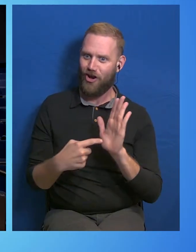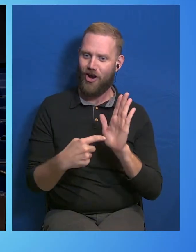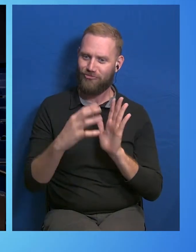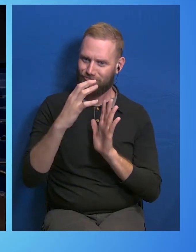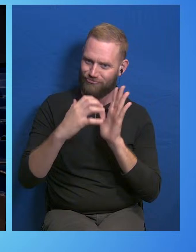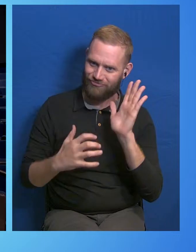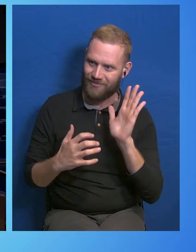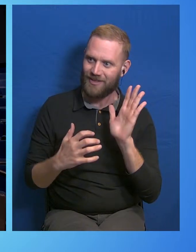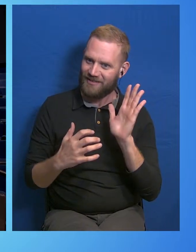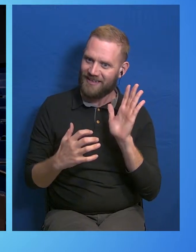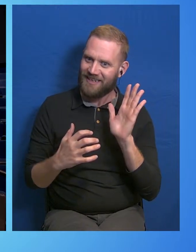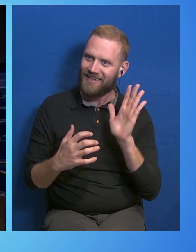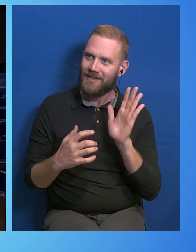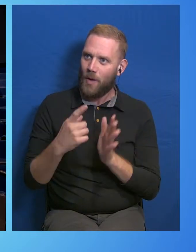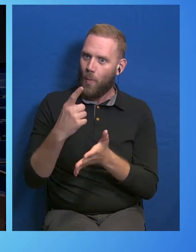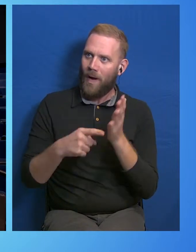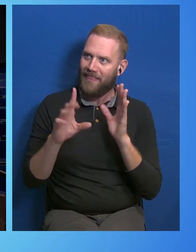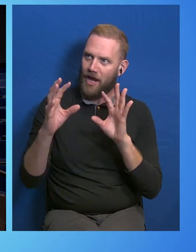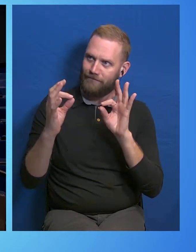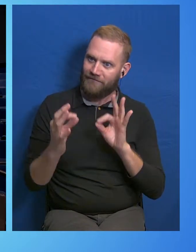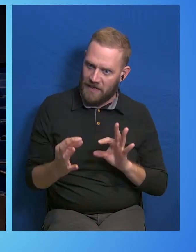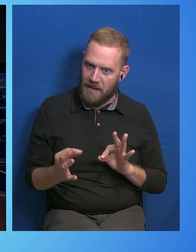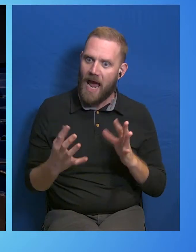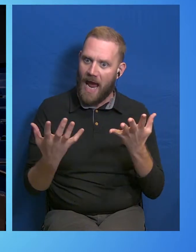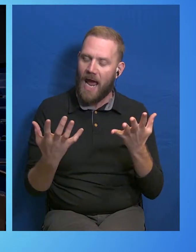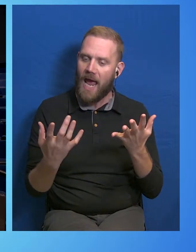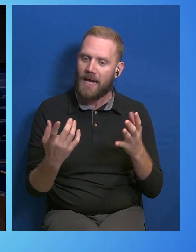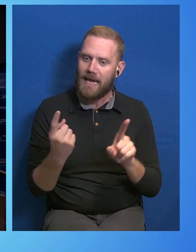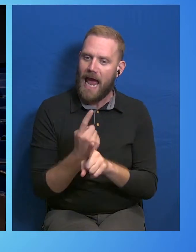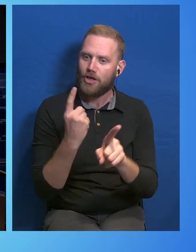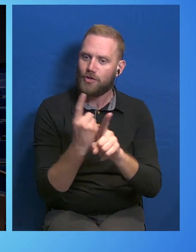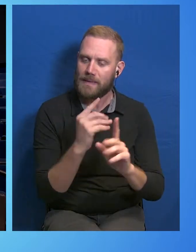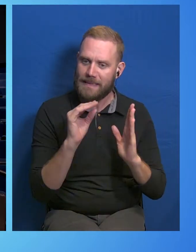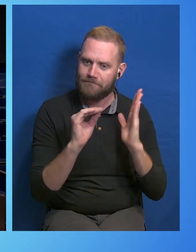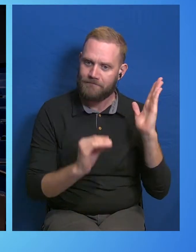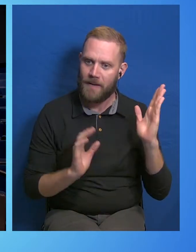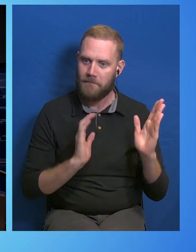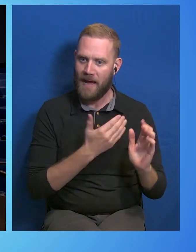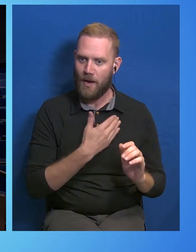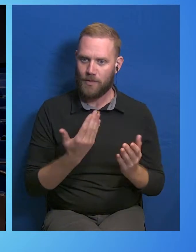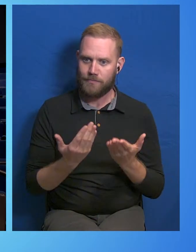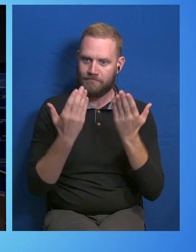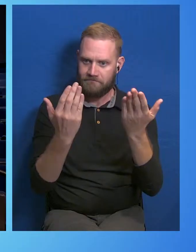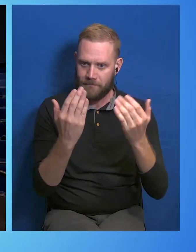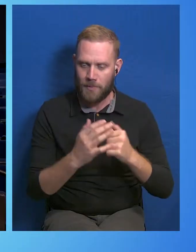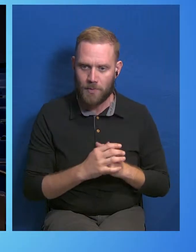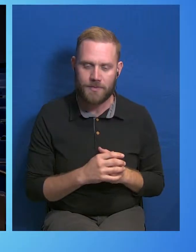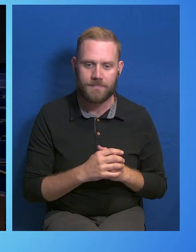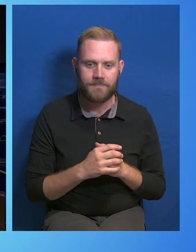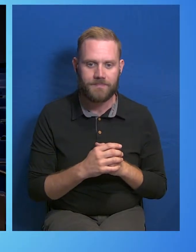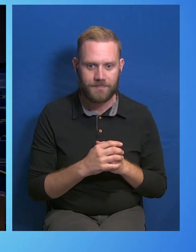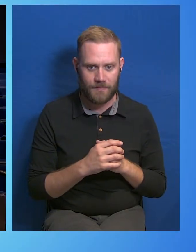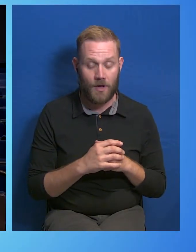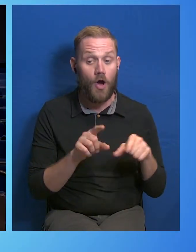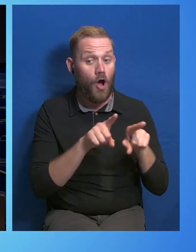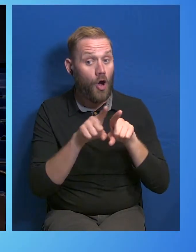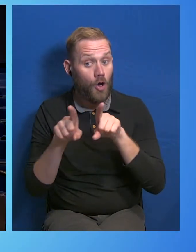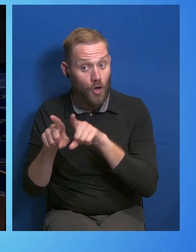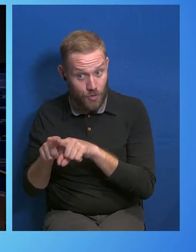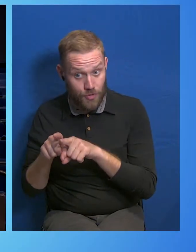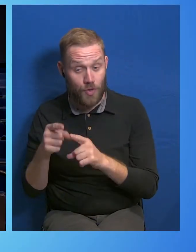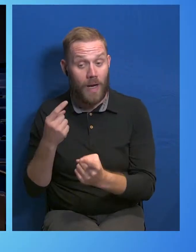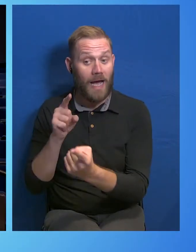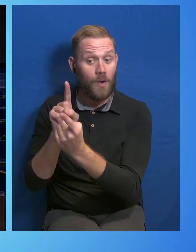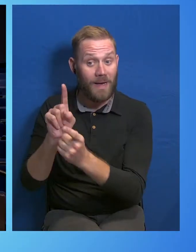actually accurately depicted what we felt was best for us. I also went to the